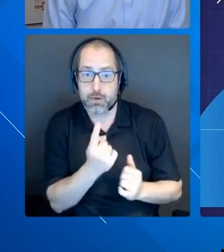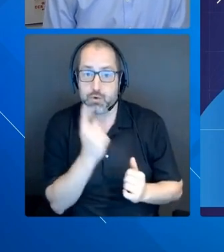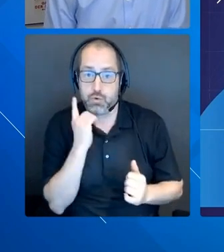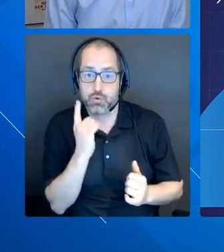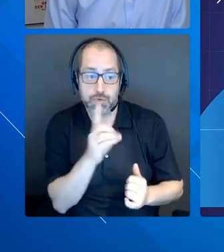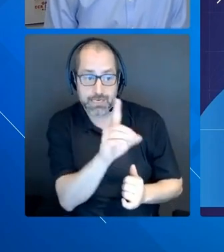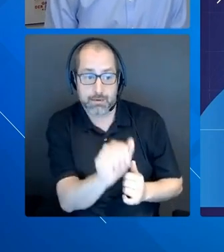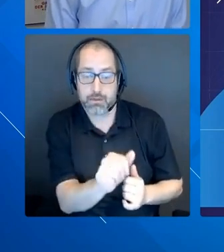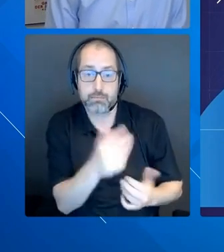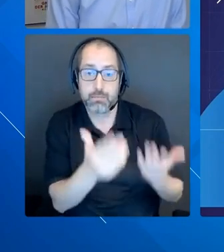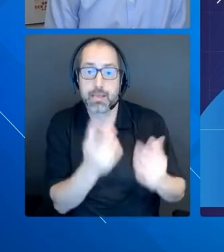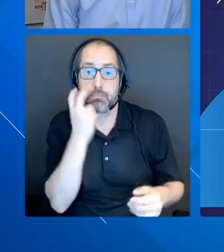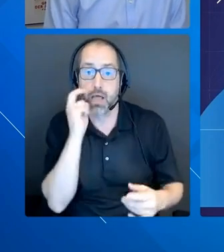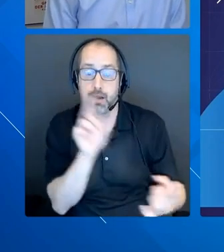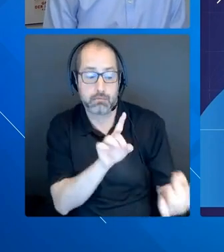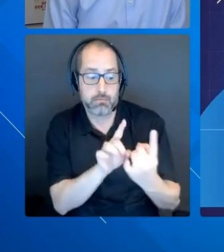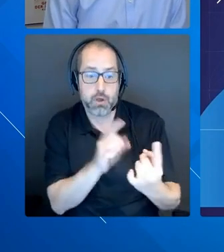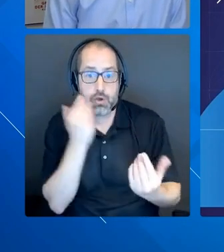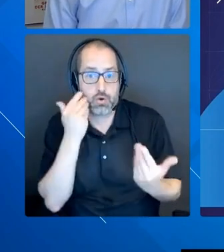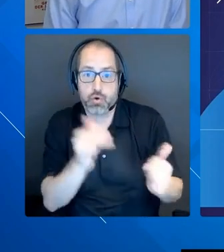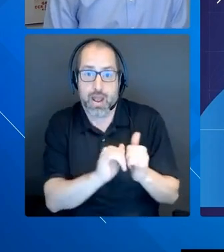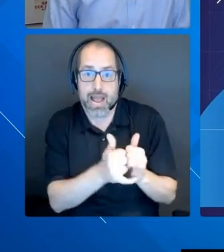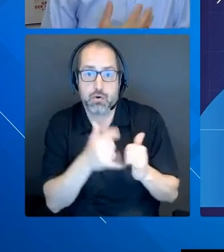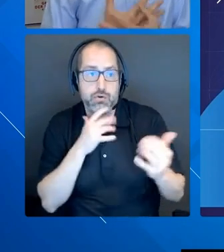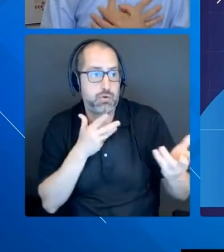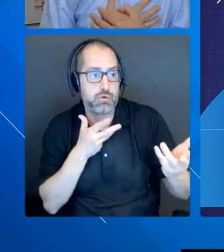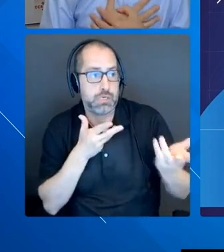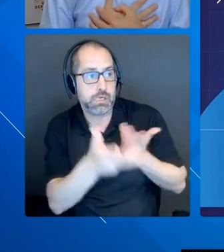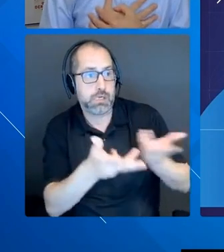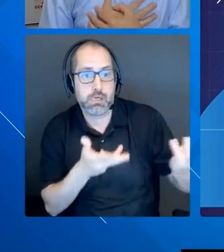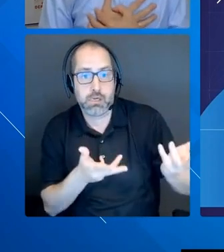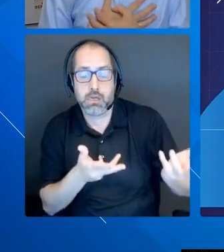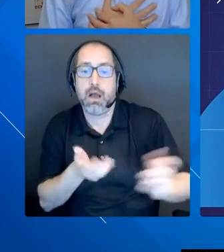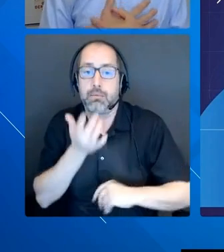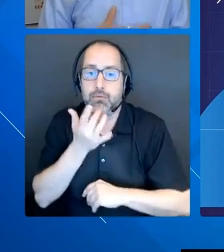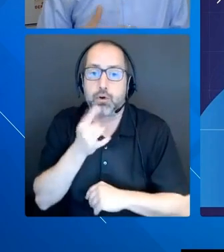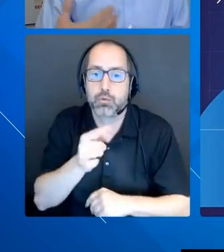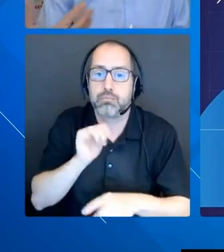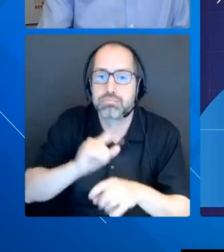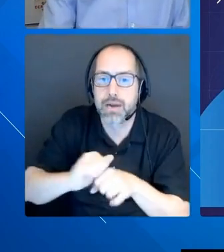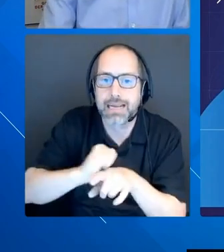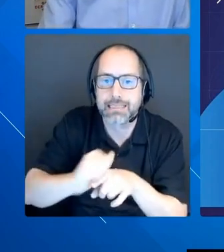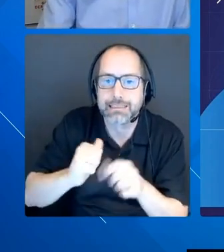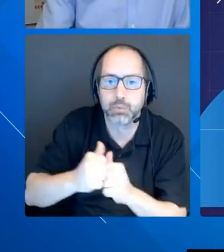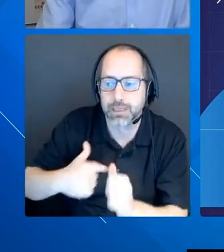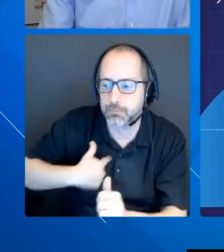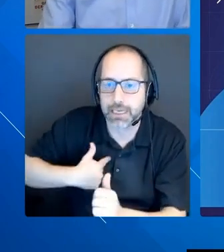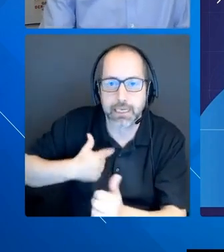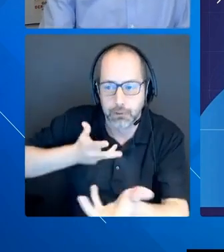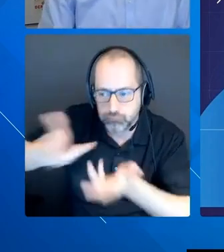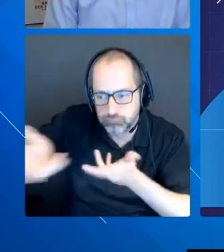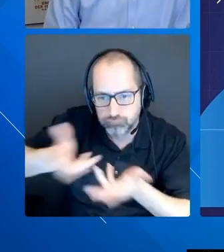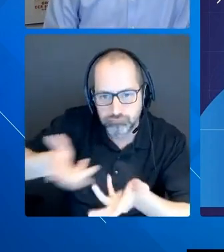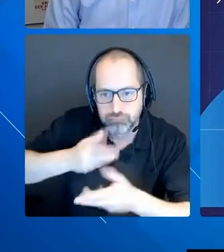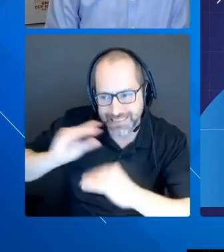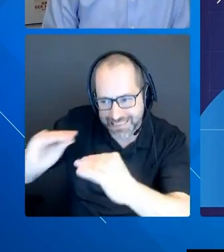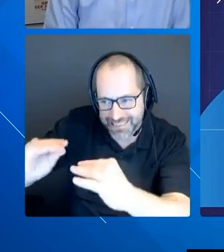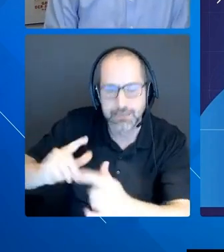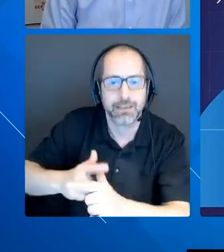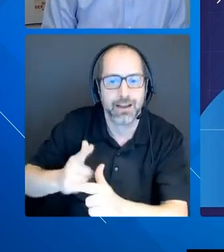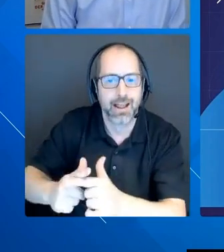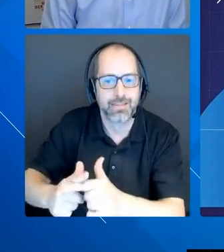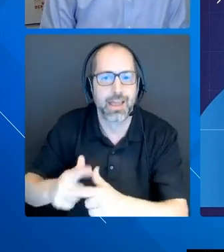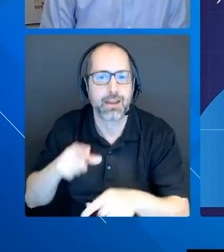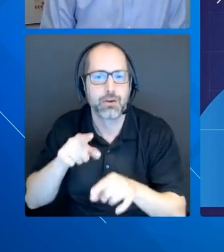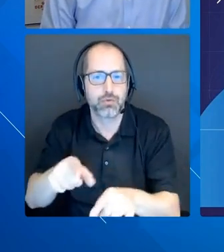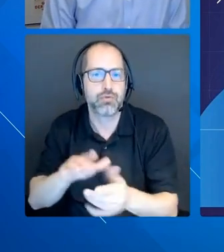example, you don't know how to interact with them. I'd rather you do it with me in a mock situation than one of your attendees and you